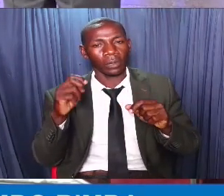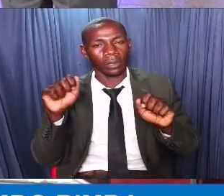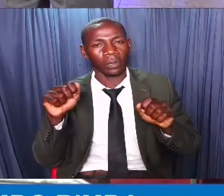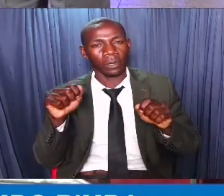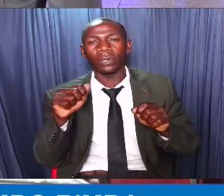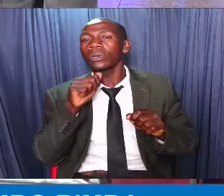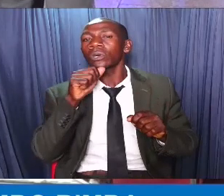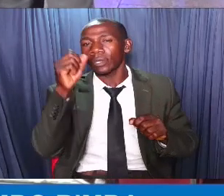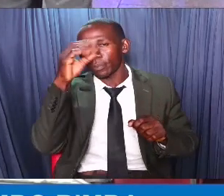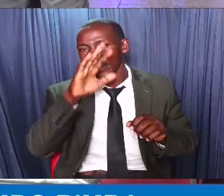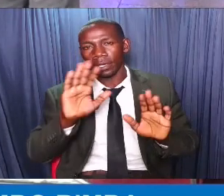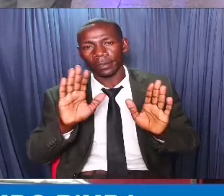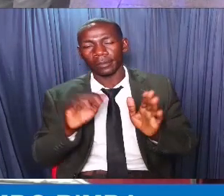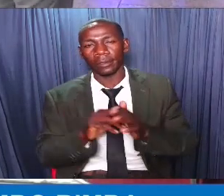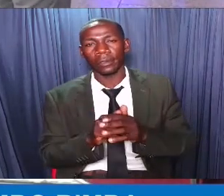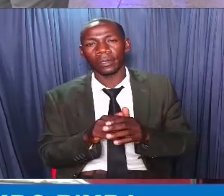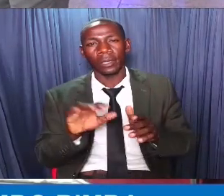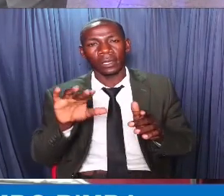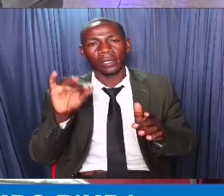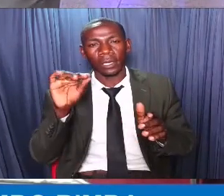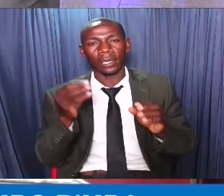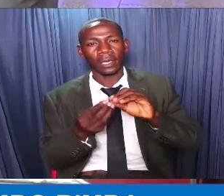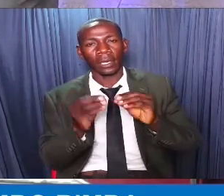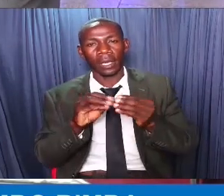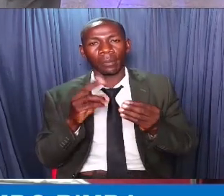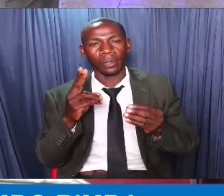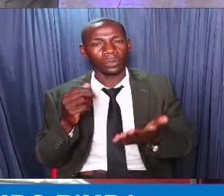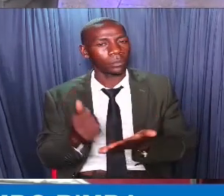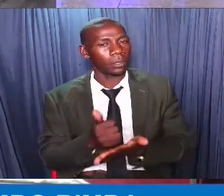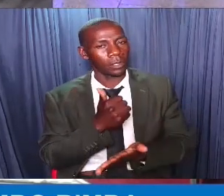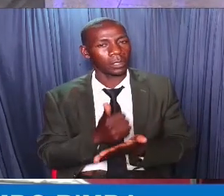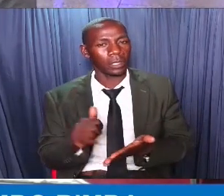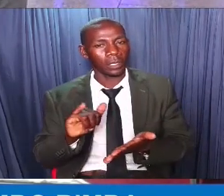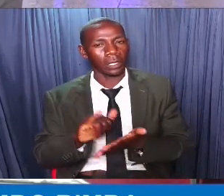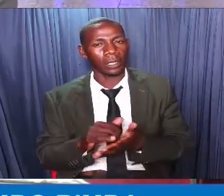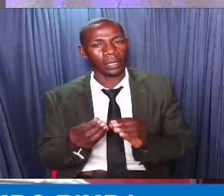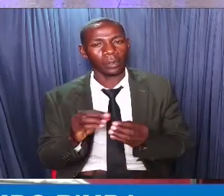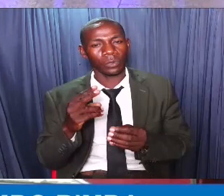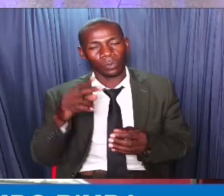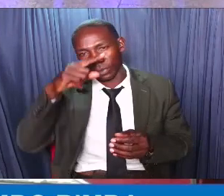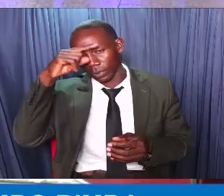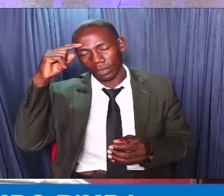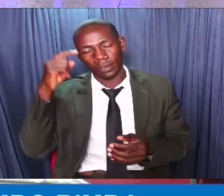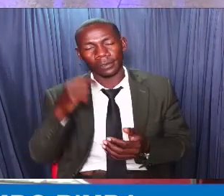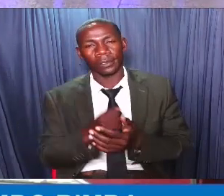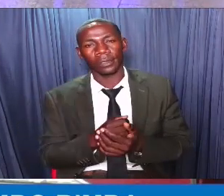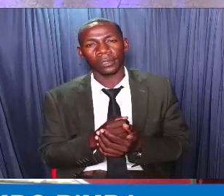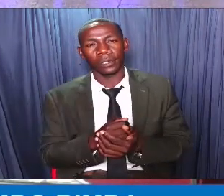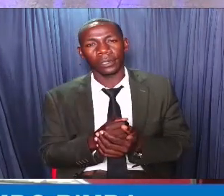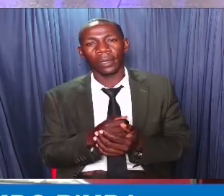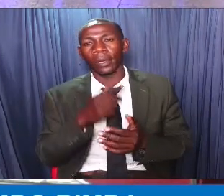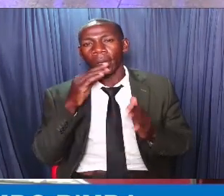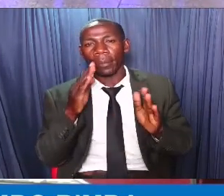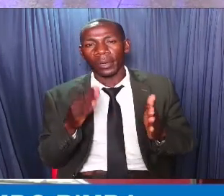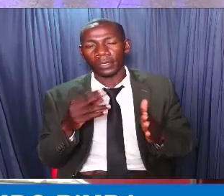Ndio usishangae. Don't be surprised. Mimi kuchukua wewe grade 2. I am employing this one with grade 2. Maana because ili mtu